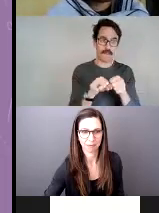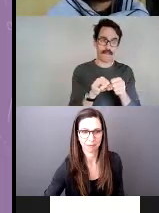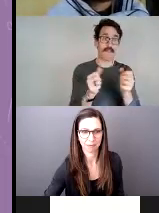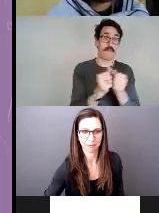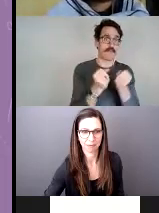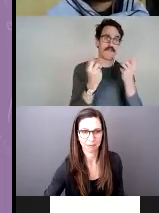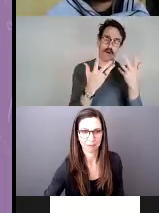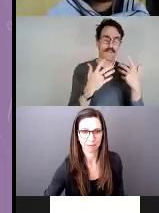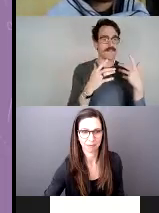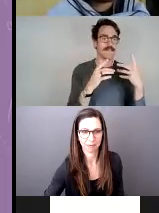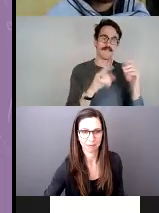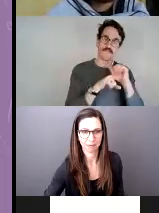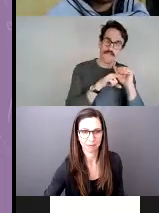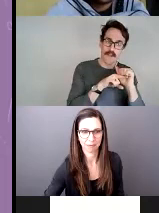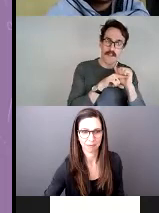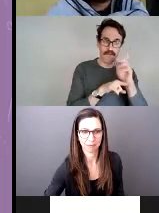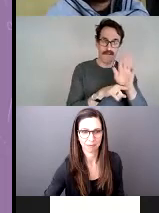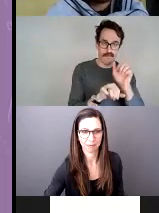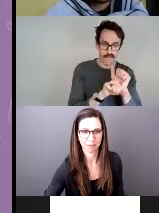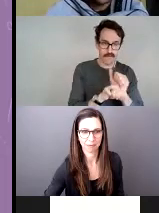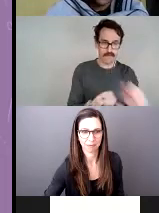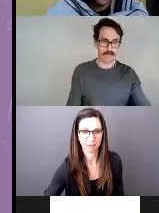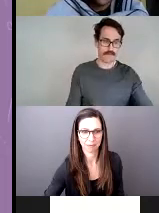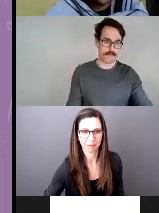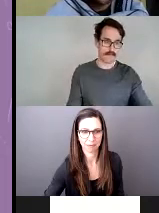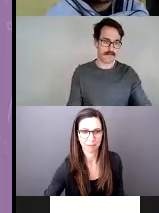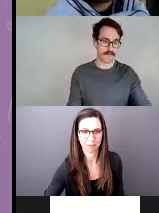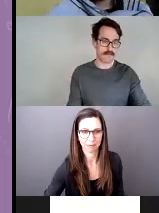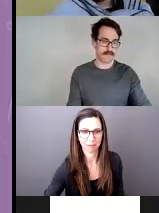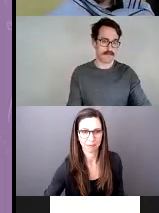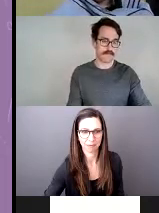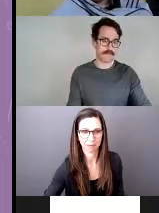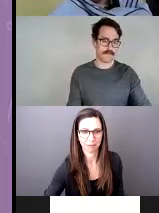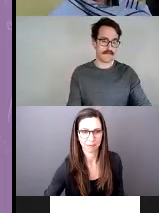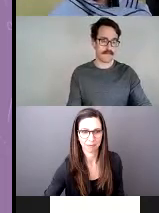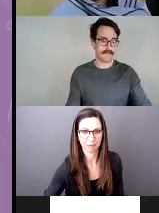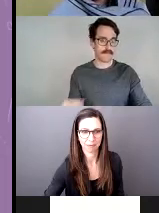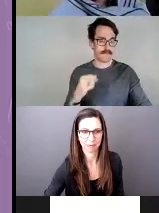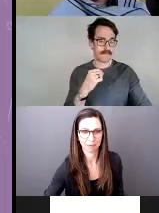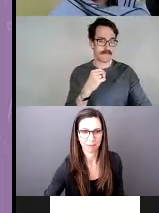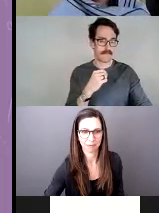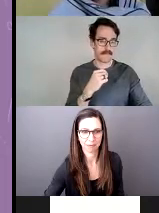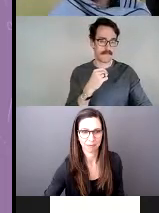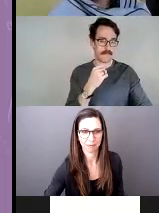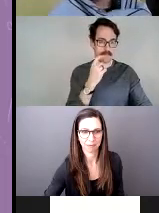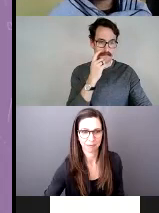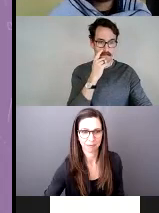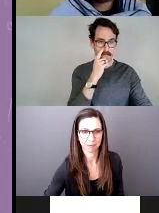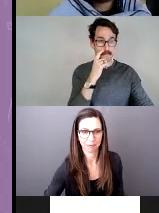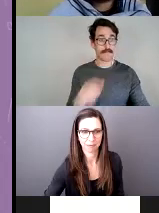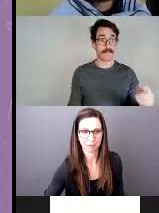supervision, and ongoing skills development. Some of the calls that we're getting surround like some of our most common calls these days